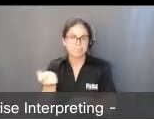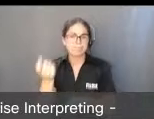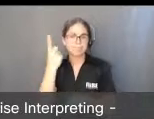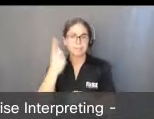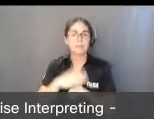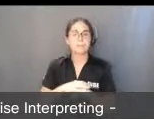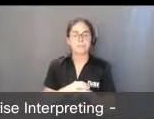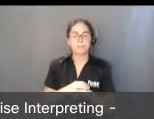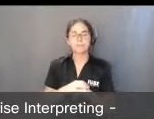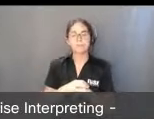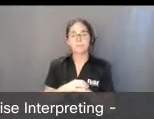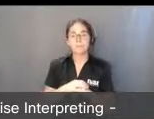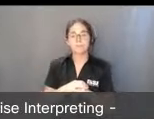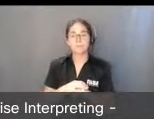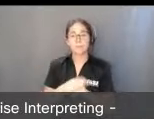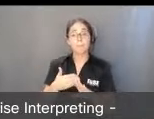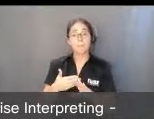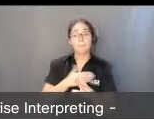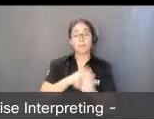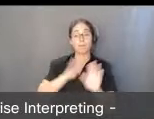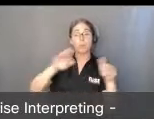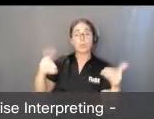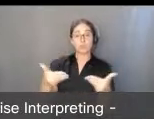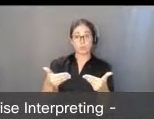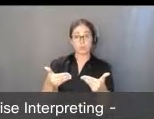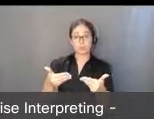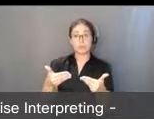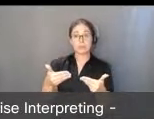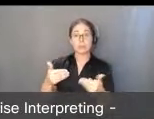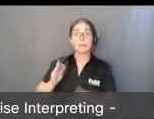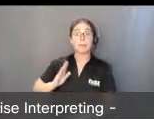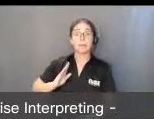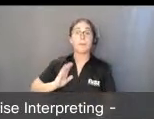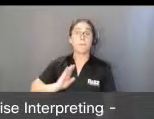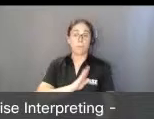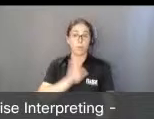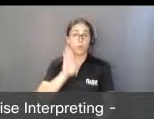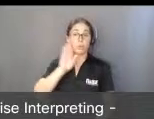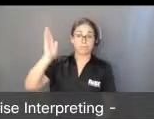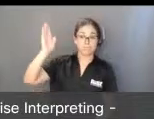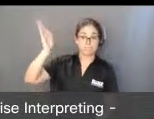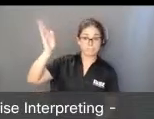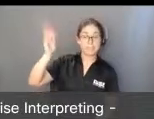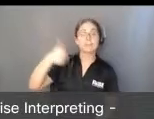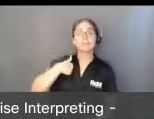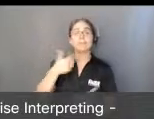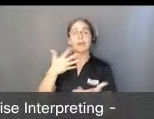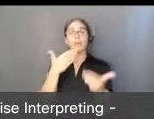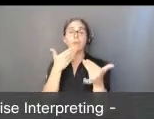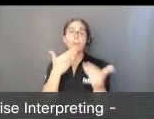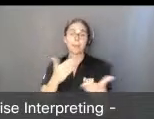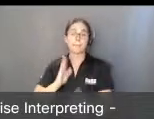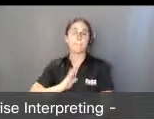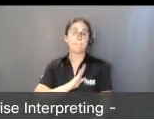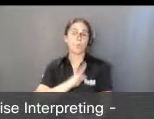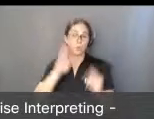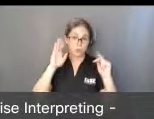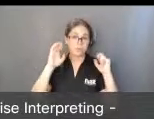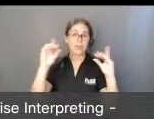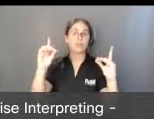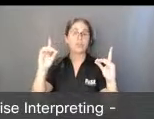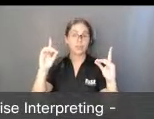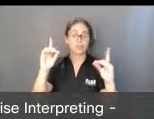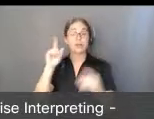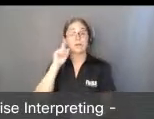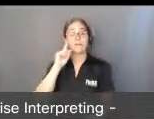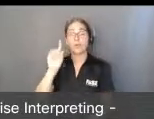we introduce our cabinet to do the presentation, I want to thank our Board of Education for